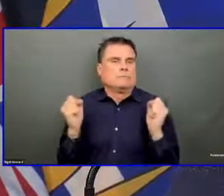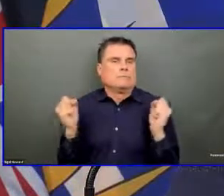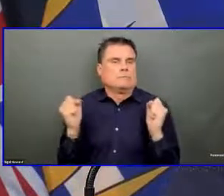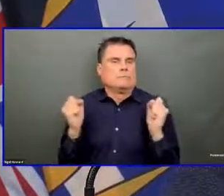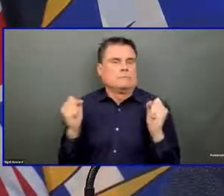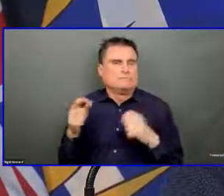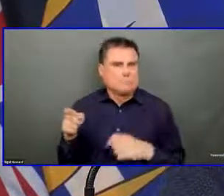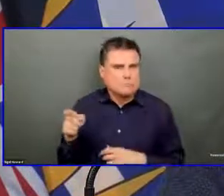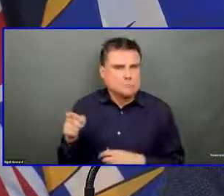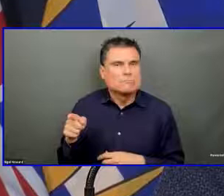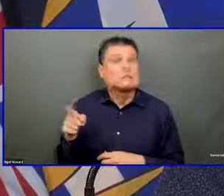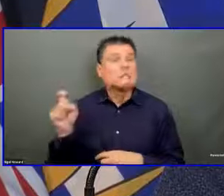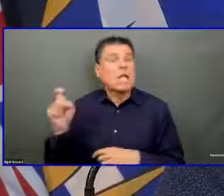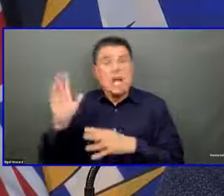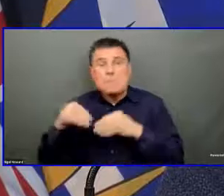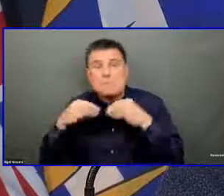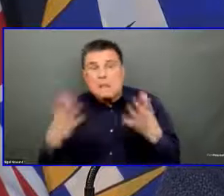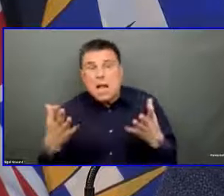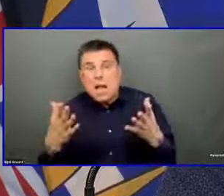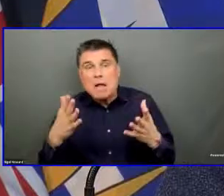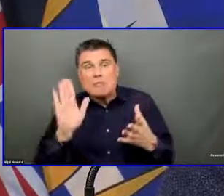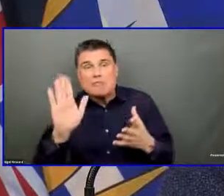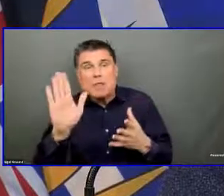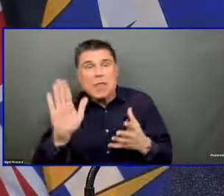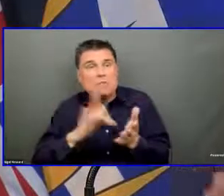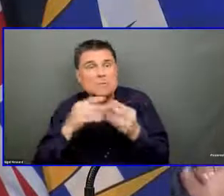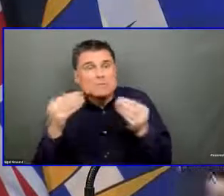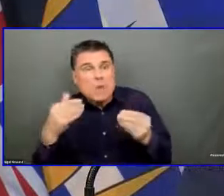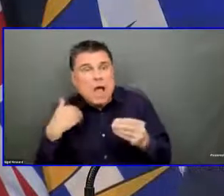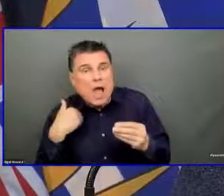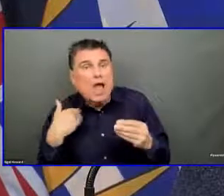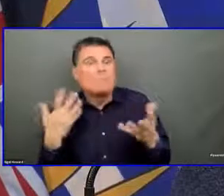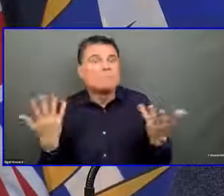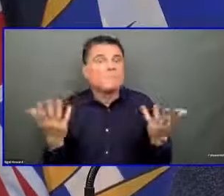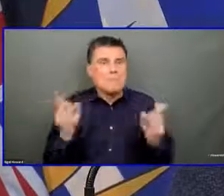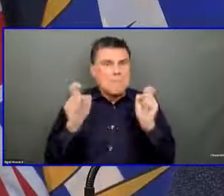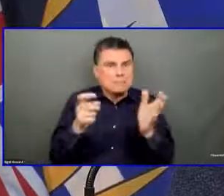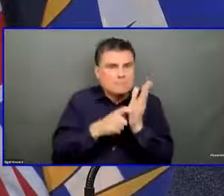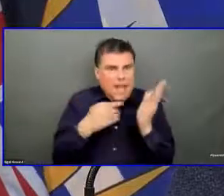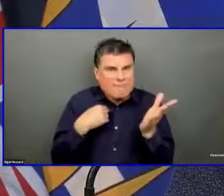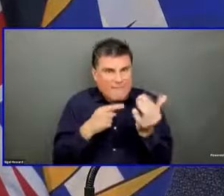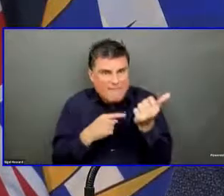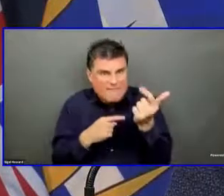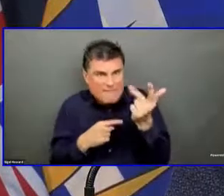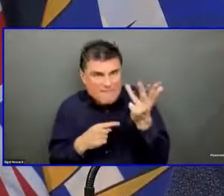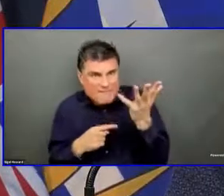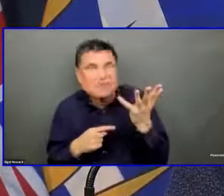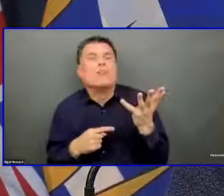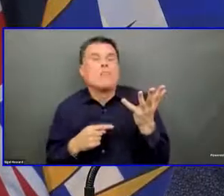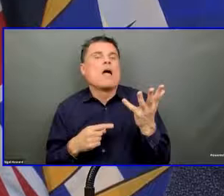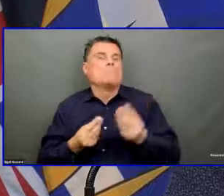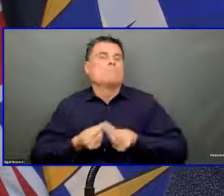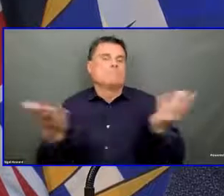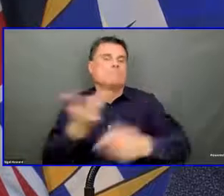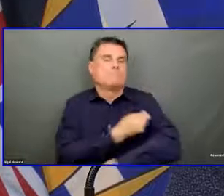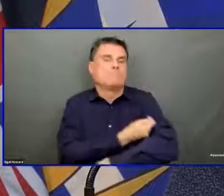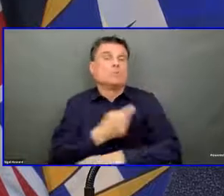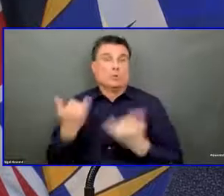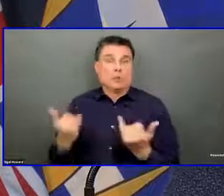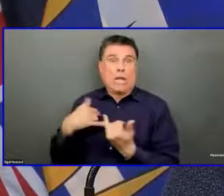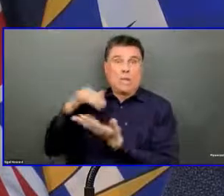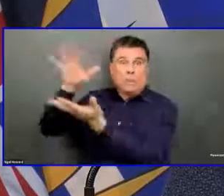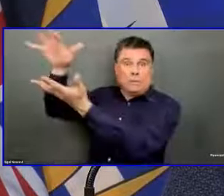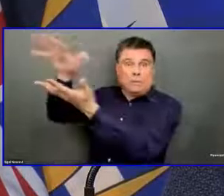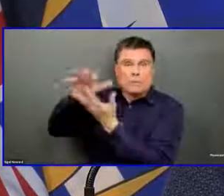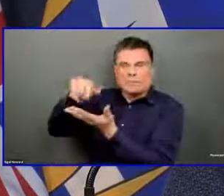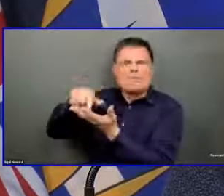special equipment. Having said that, right now, with the limited amount that we got in this week, we have made the decision here in